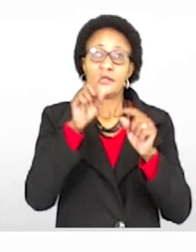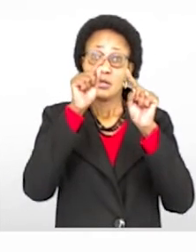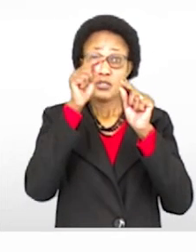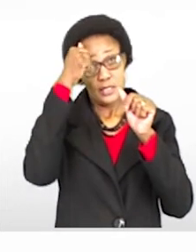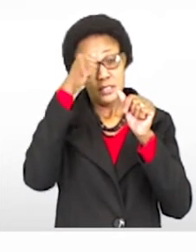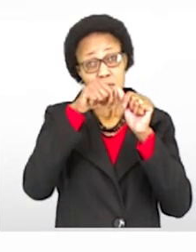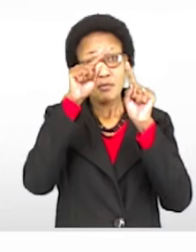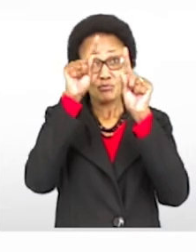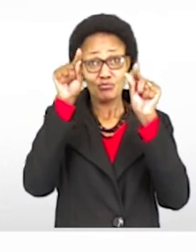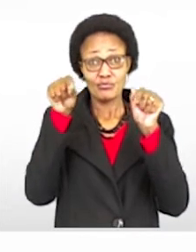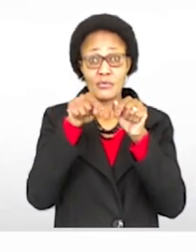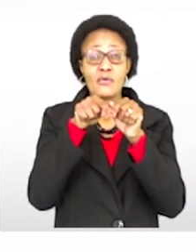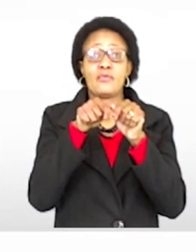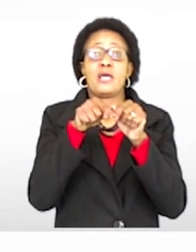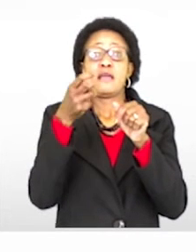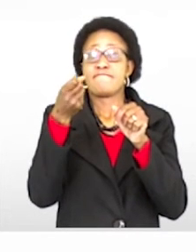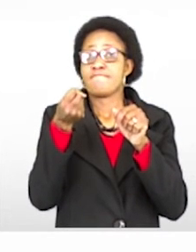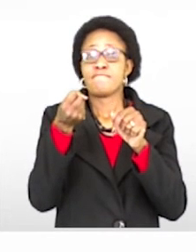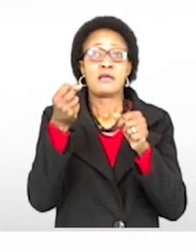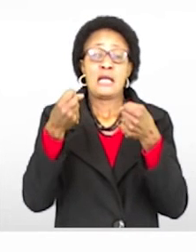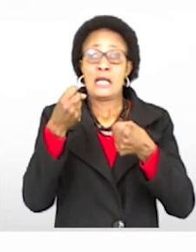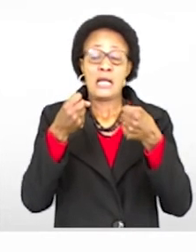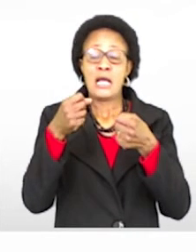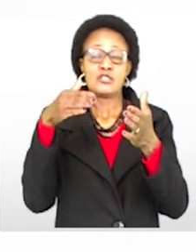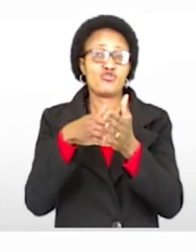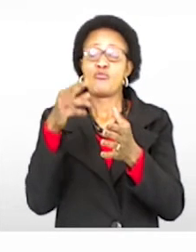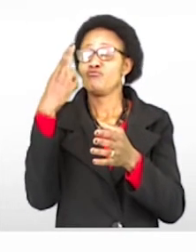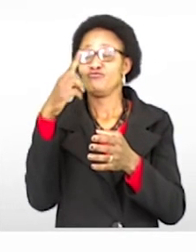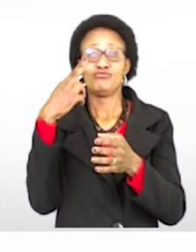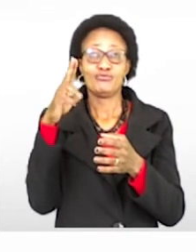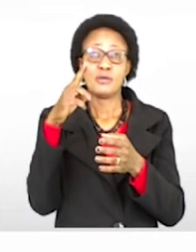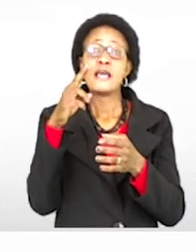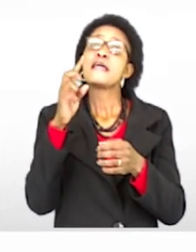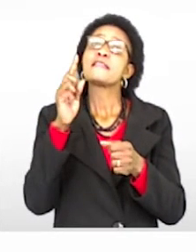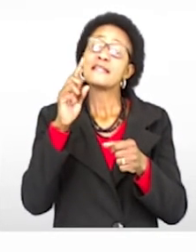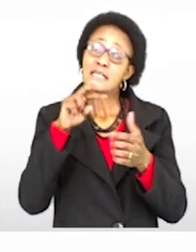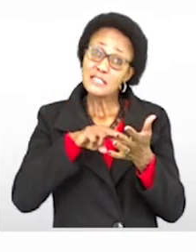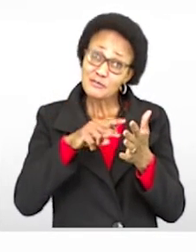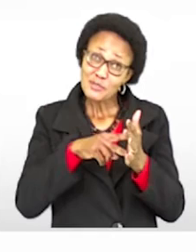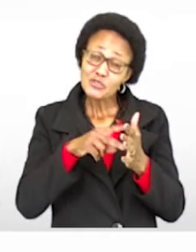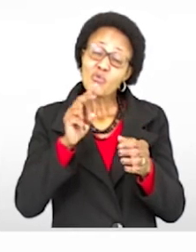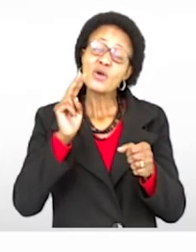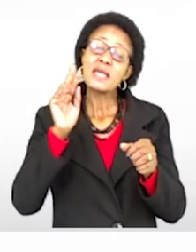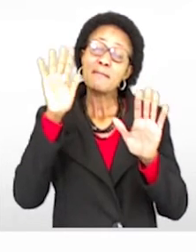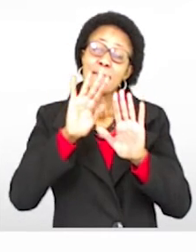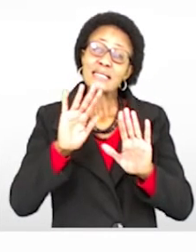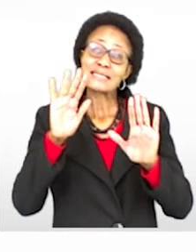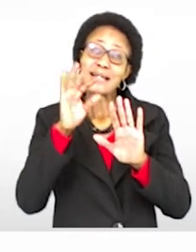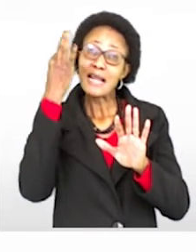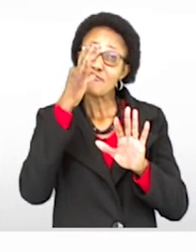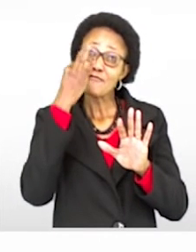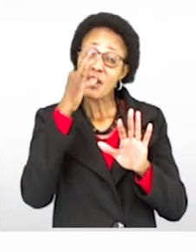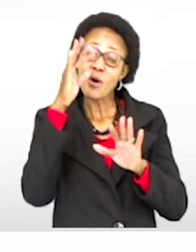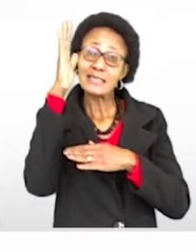no car and there was no stop. So that means we color the first three pictures. We have flower,